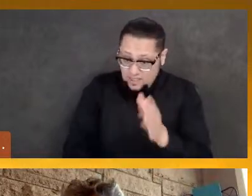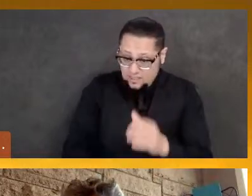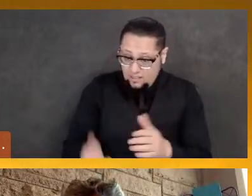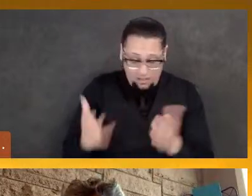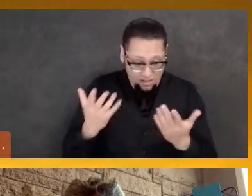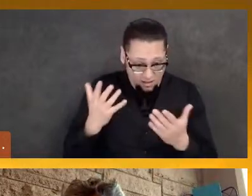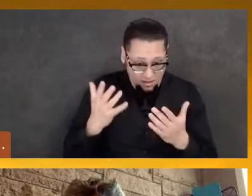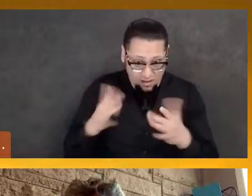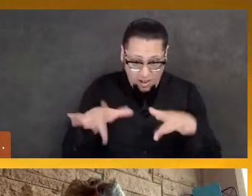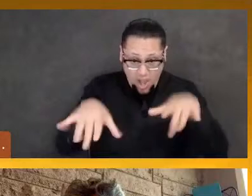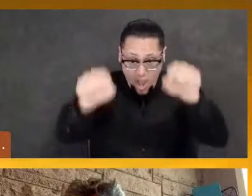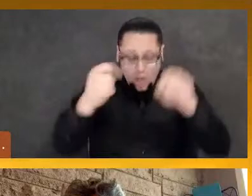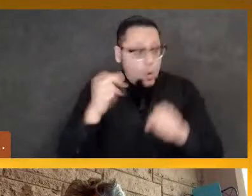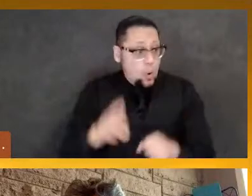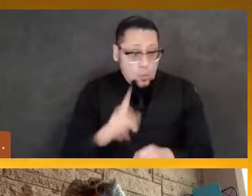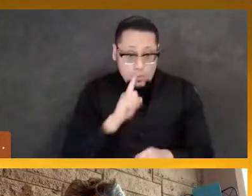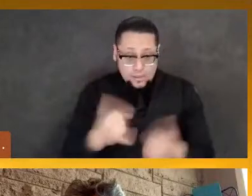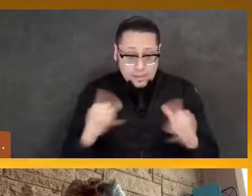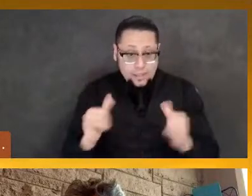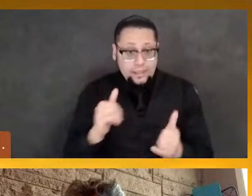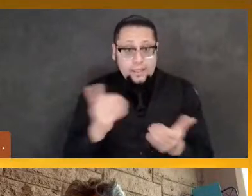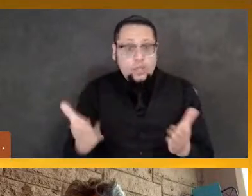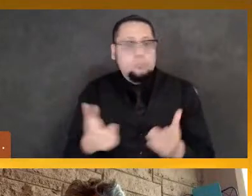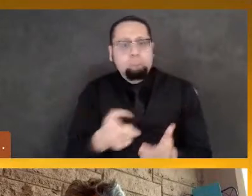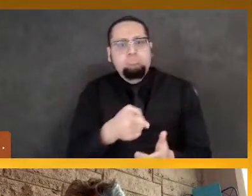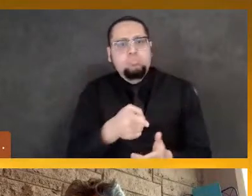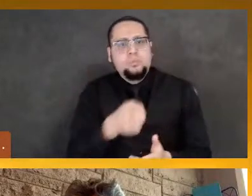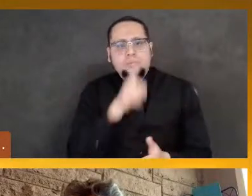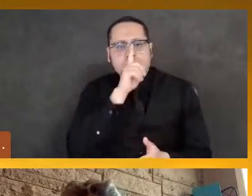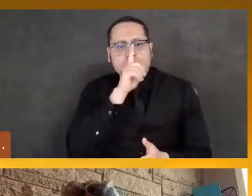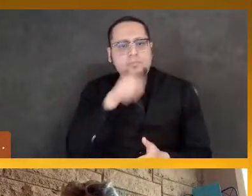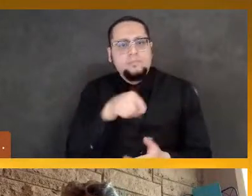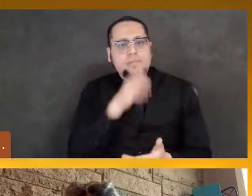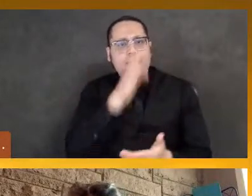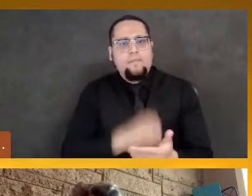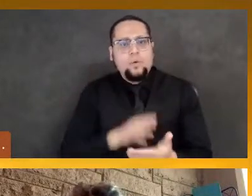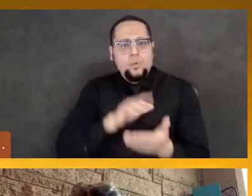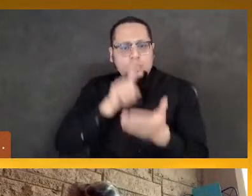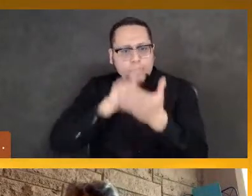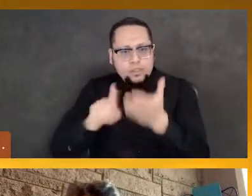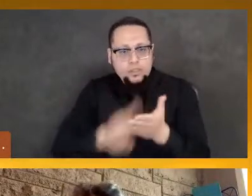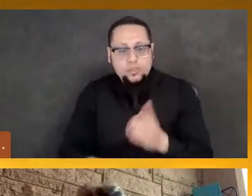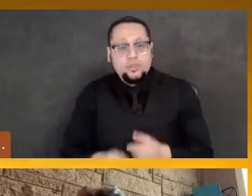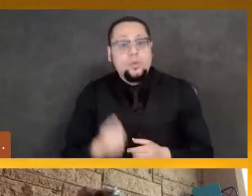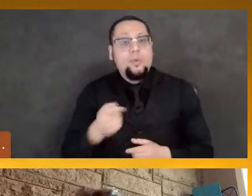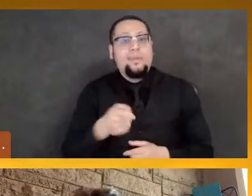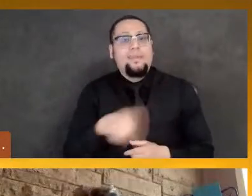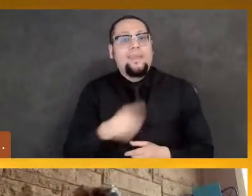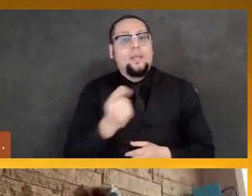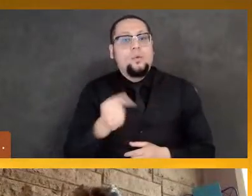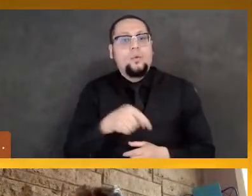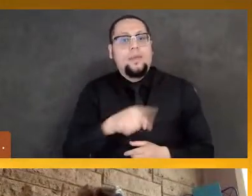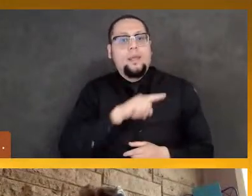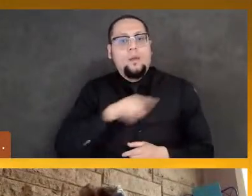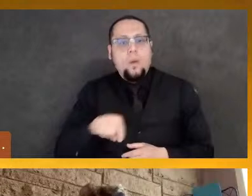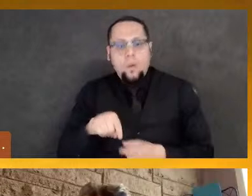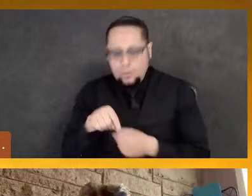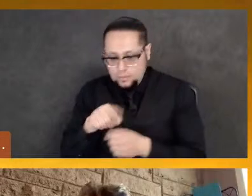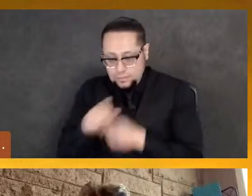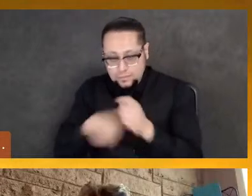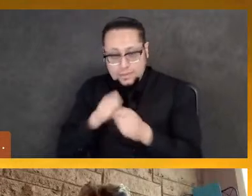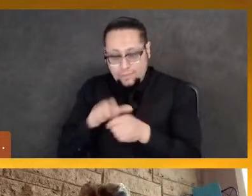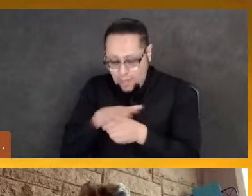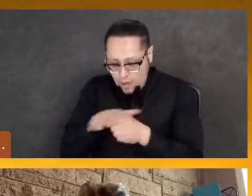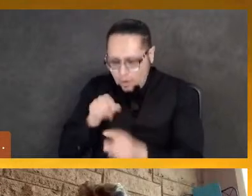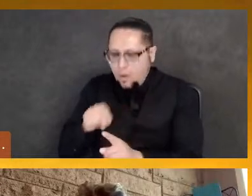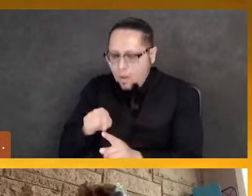of the academic part of it that's difficult, because they go where they know to go, where they've been told, or where they have an idea